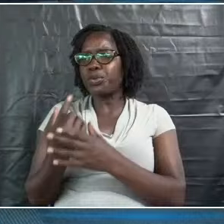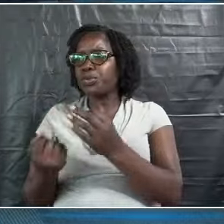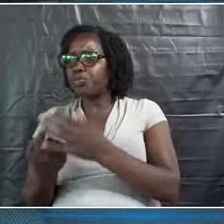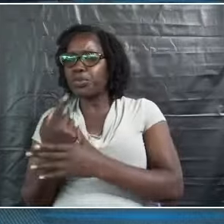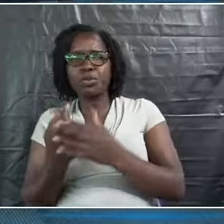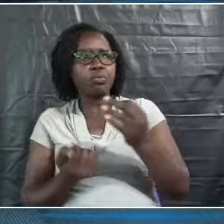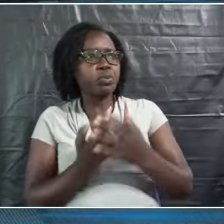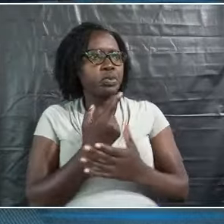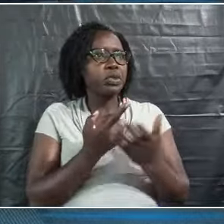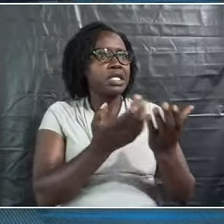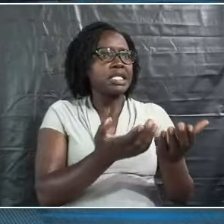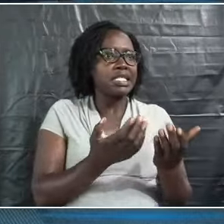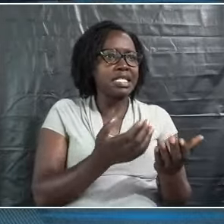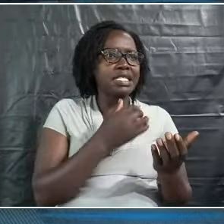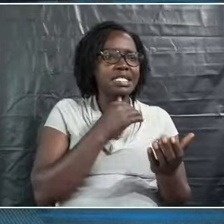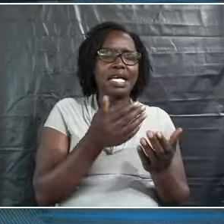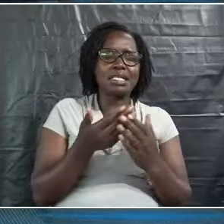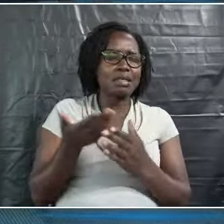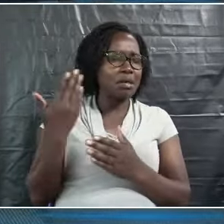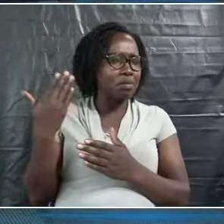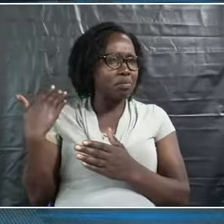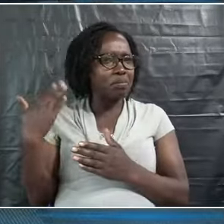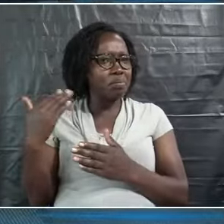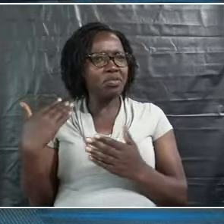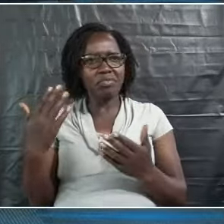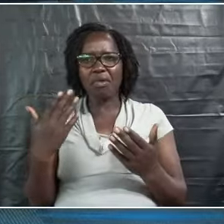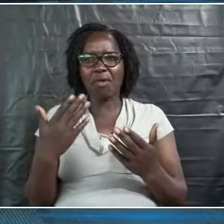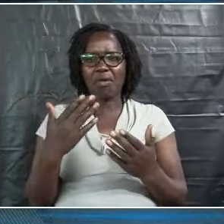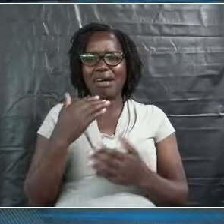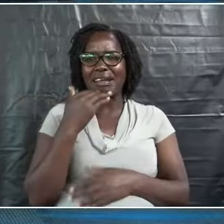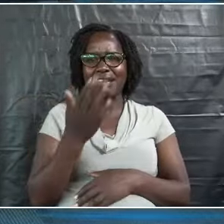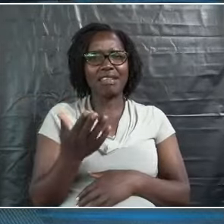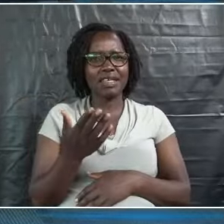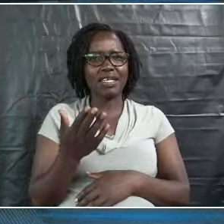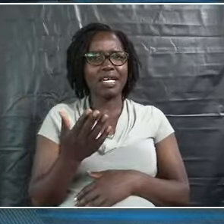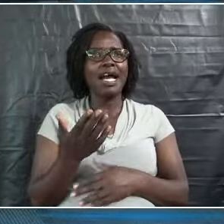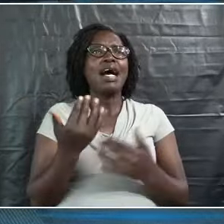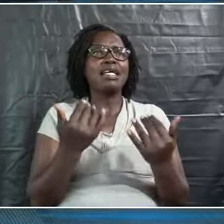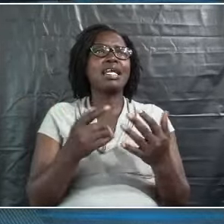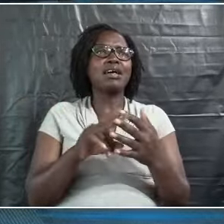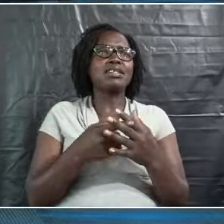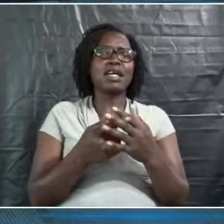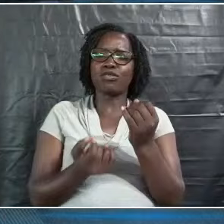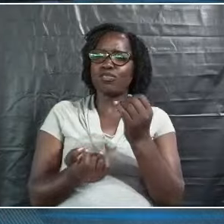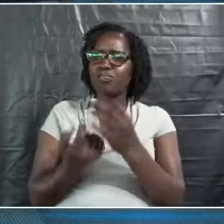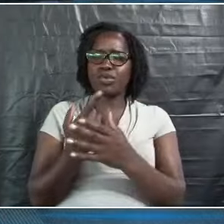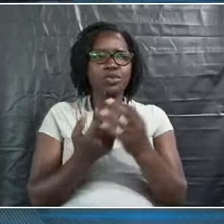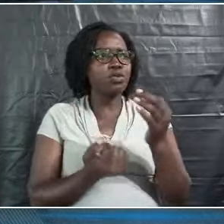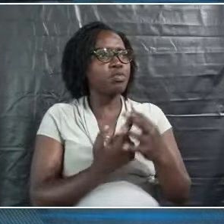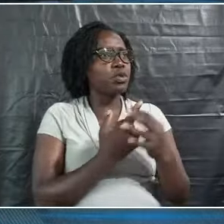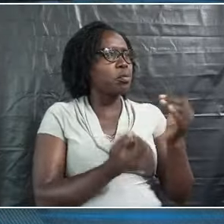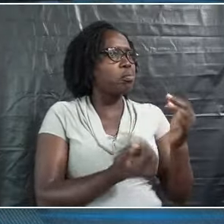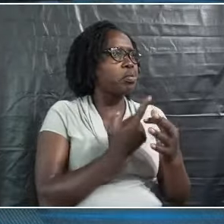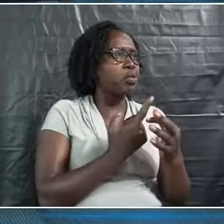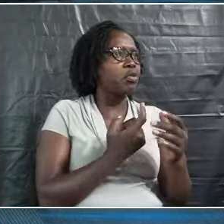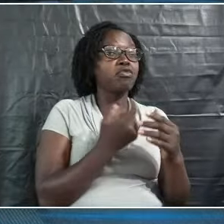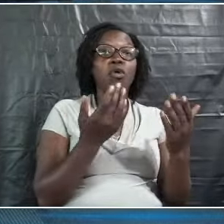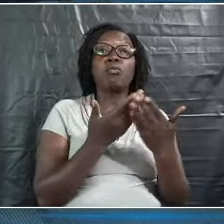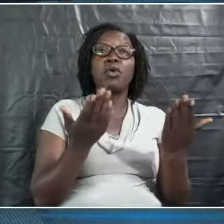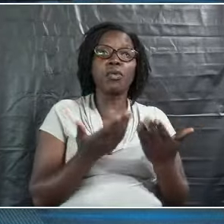Needs that were no longer, that had not been there before, begin to sprout suddenly from